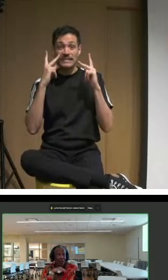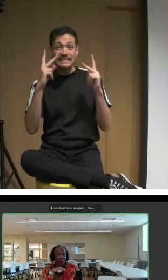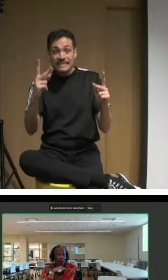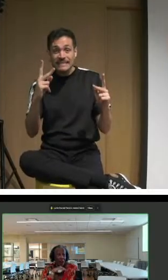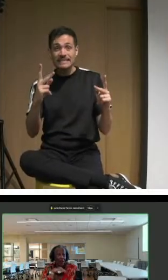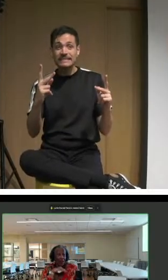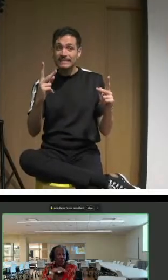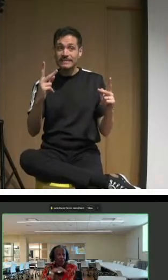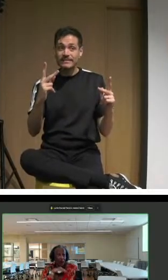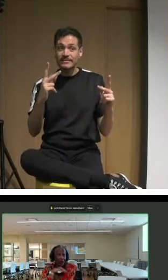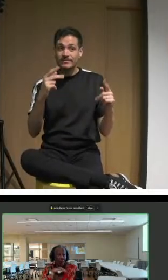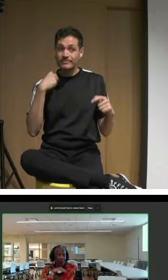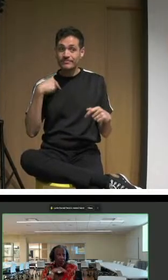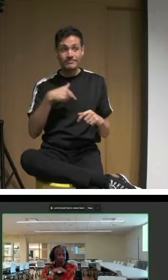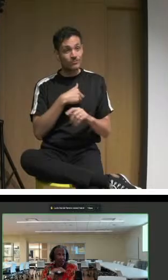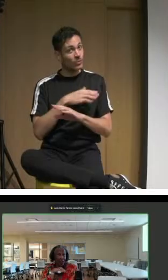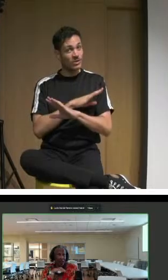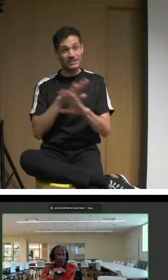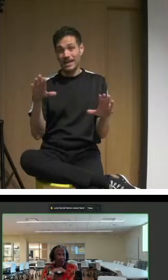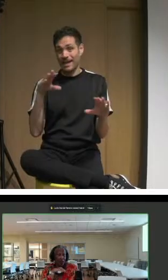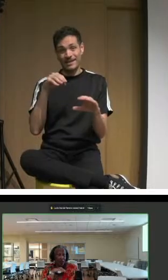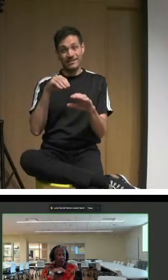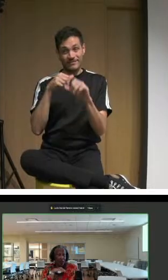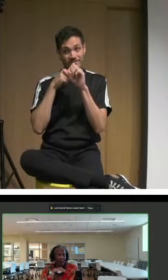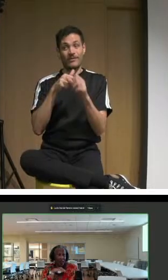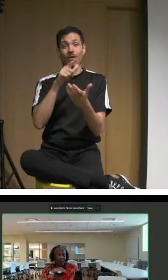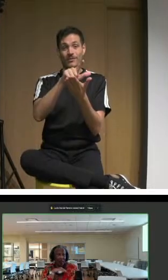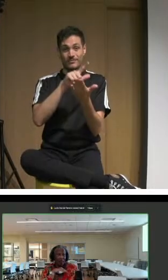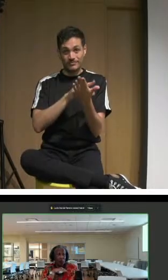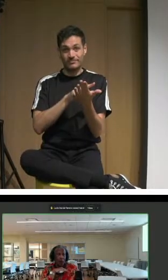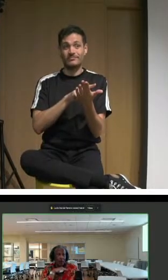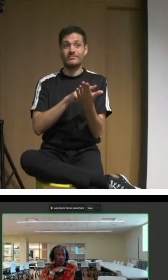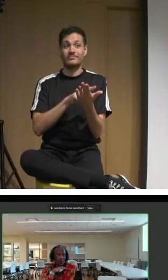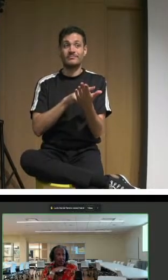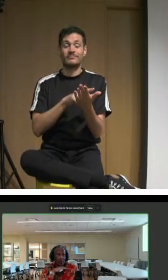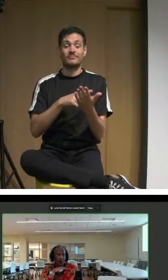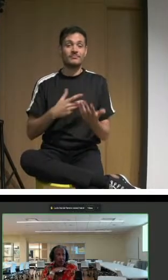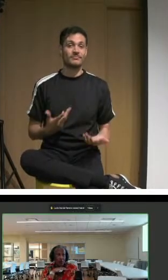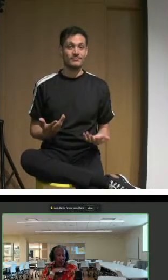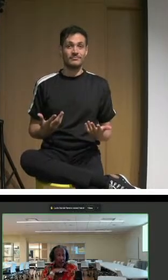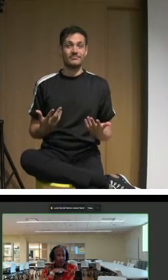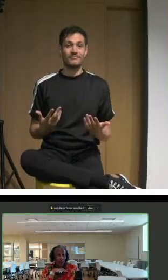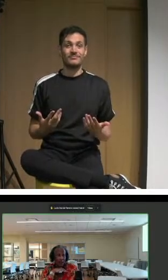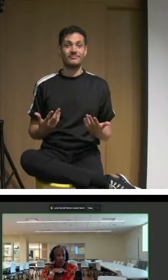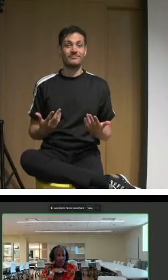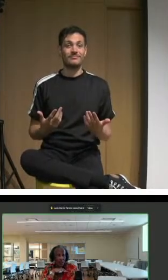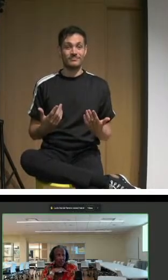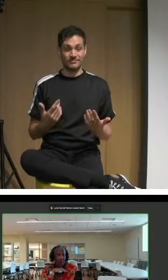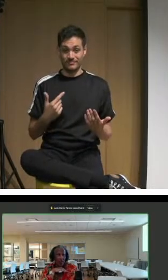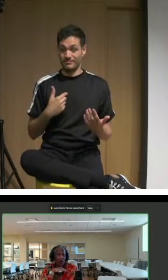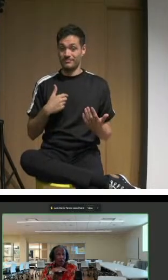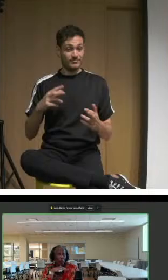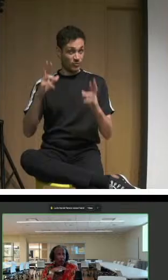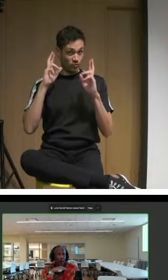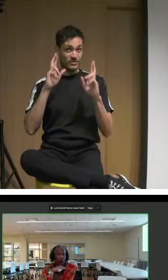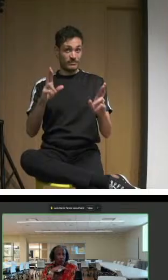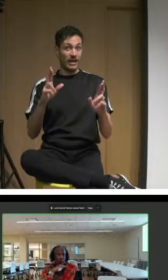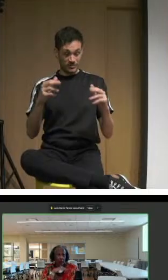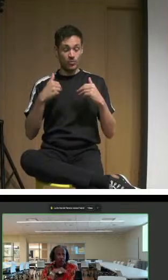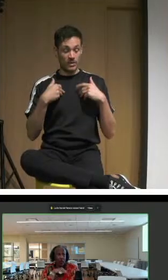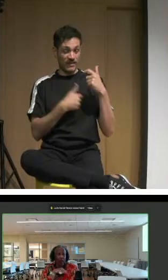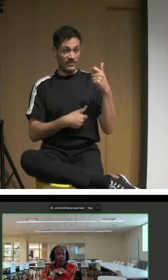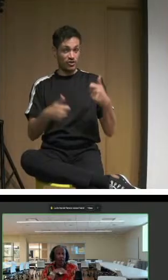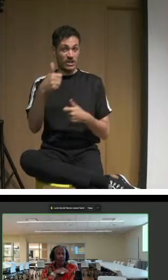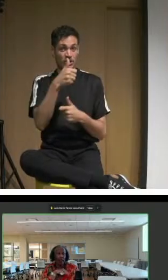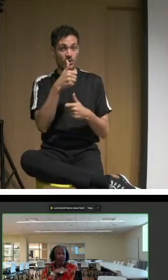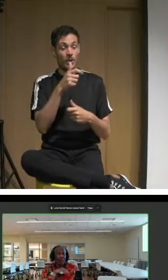is that we're not in compliance. And I respect, that we have a chair, but if it